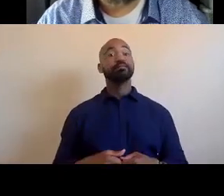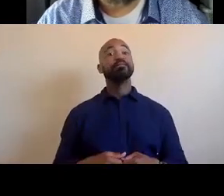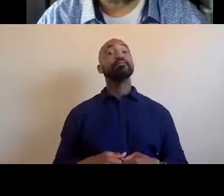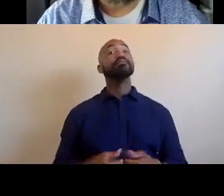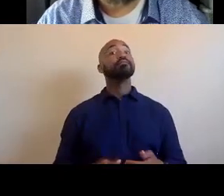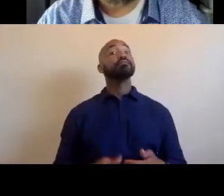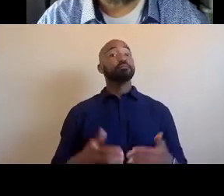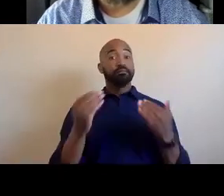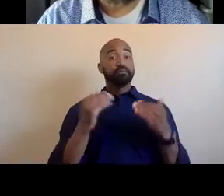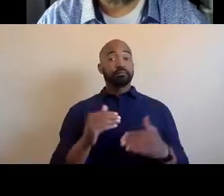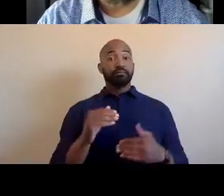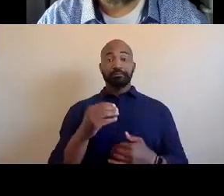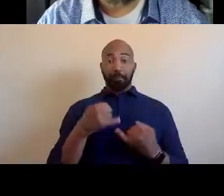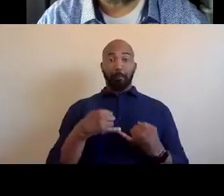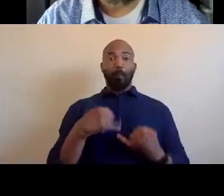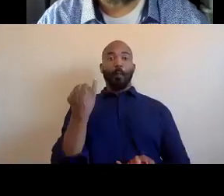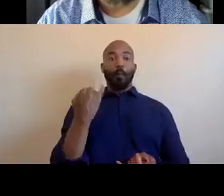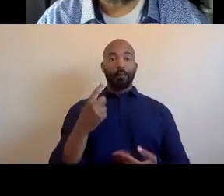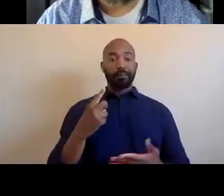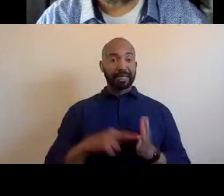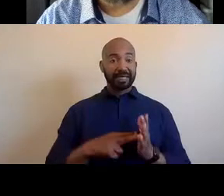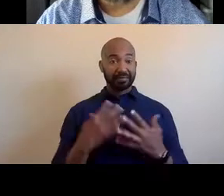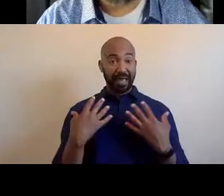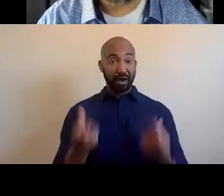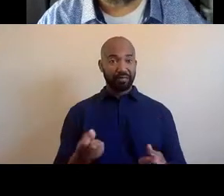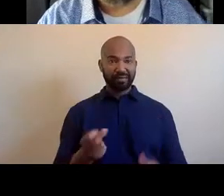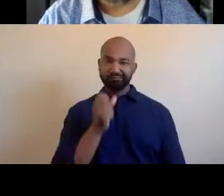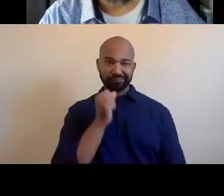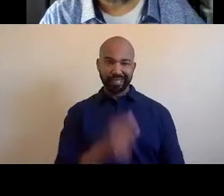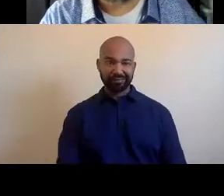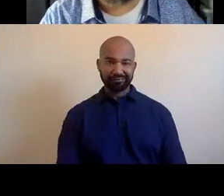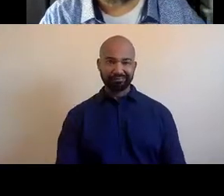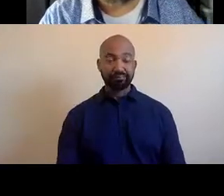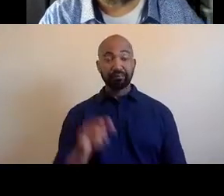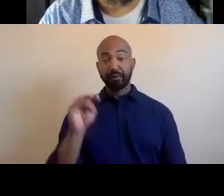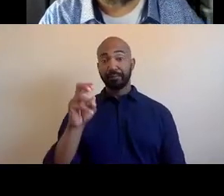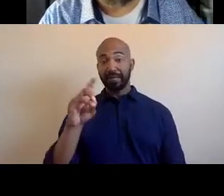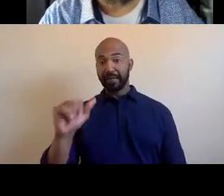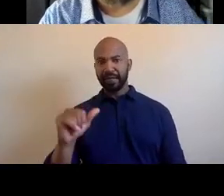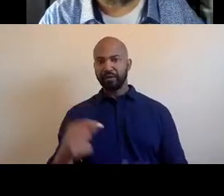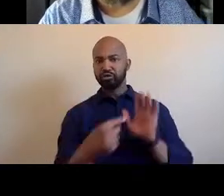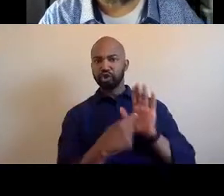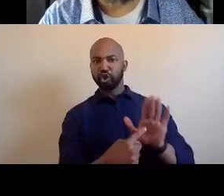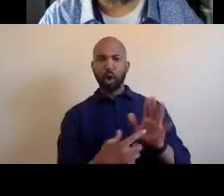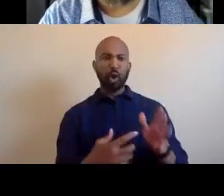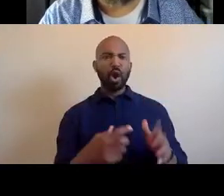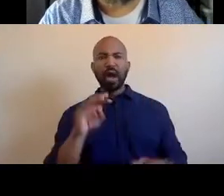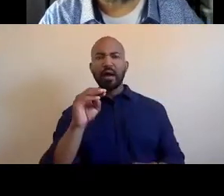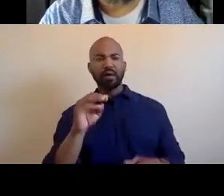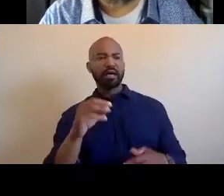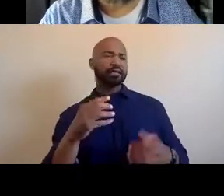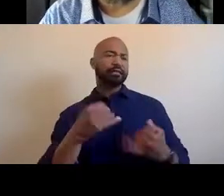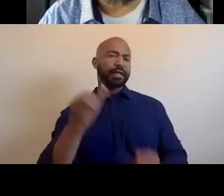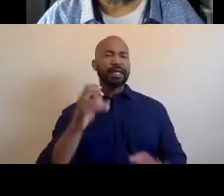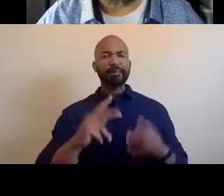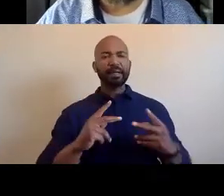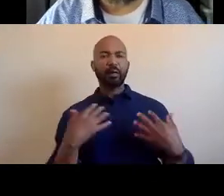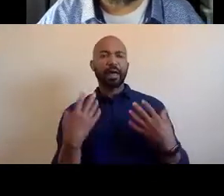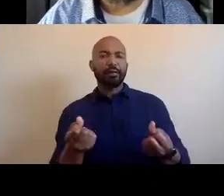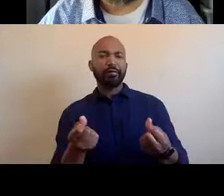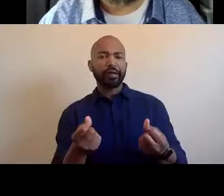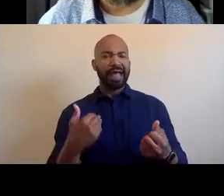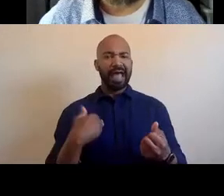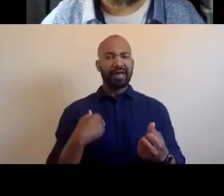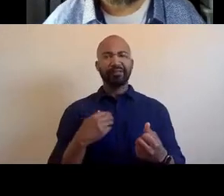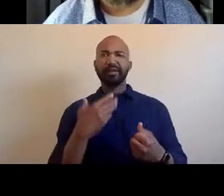So there's a lot of images in our media that portray skinny people as being healthier people, as being the ideal,